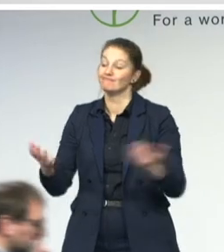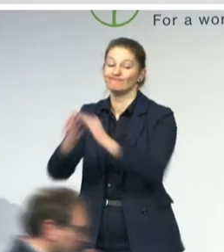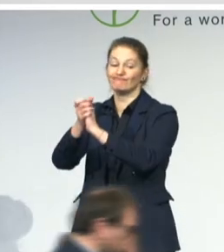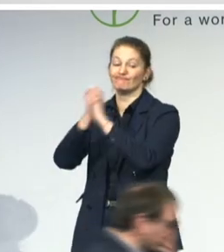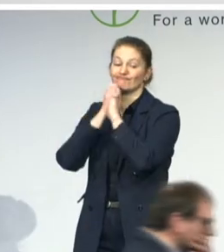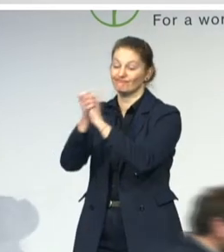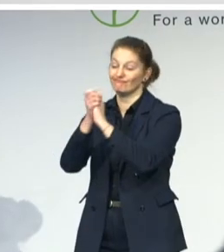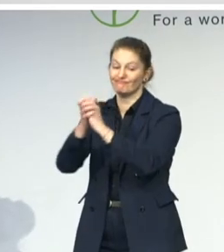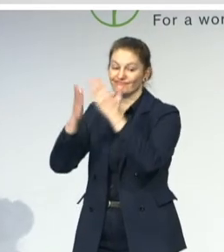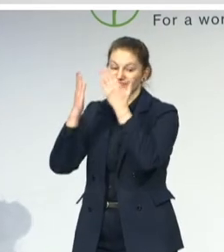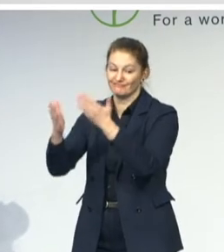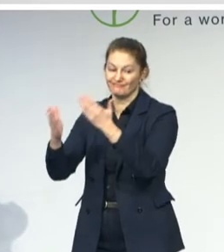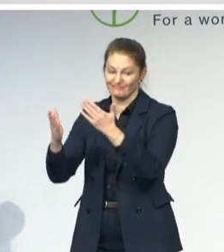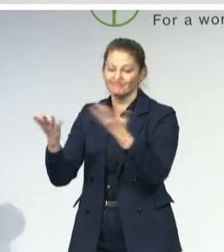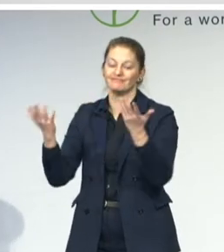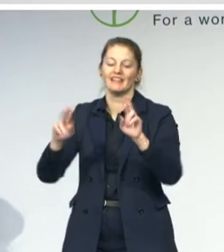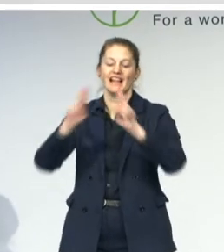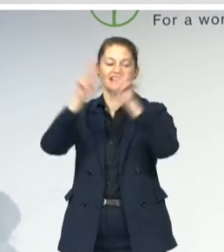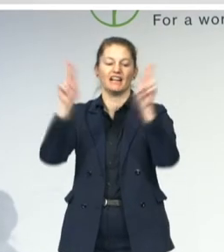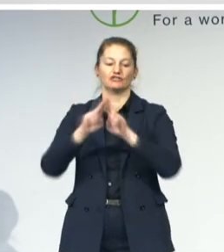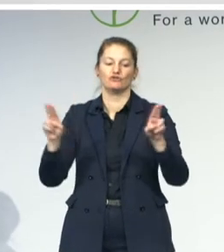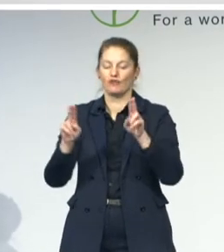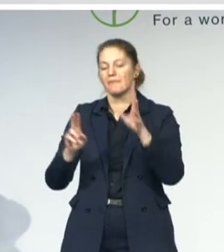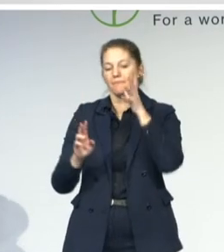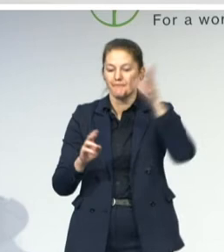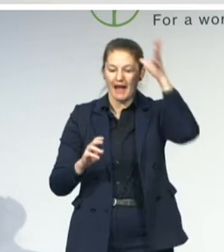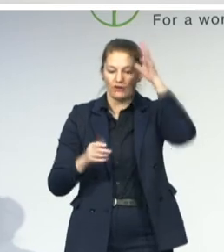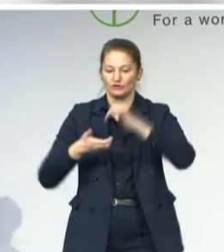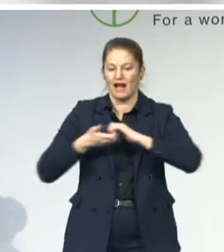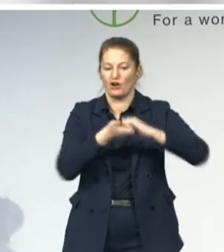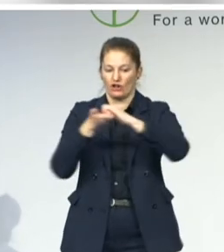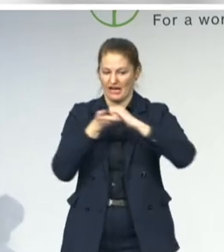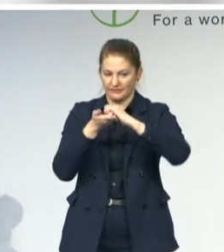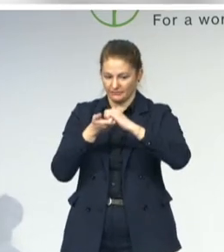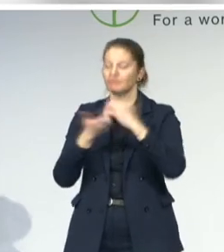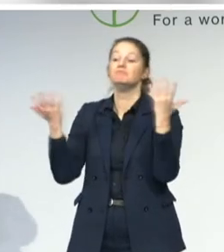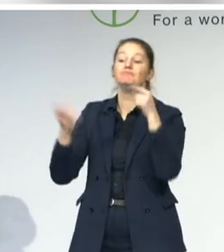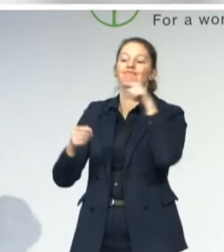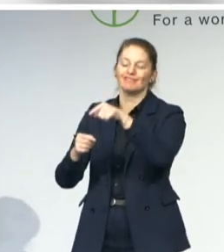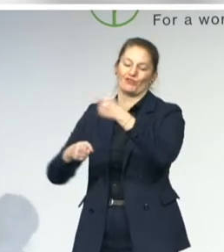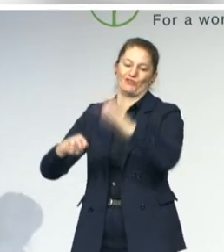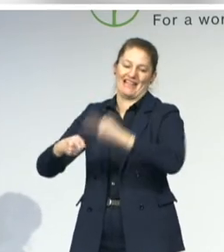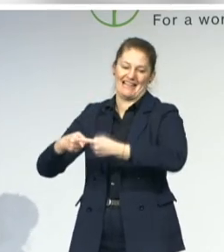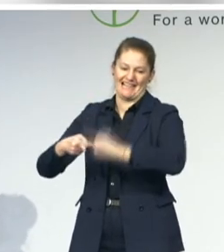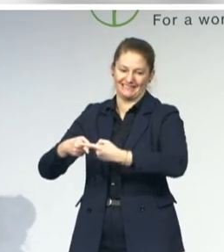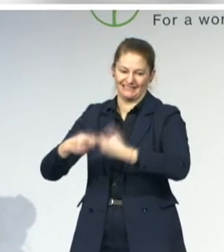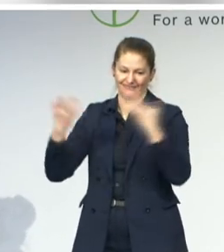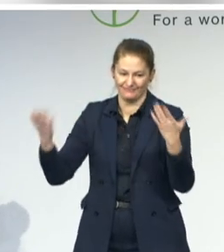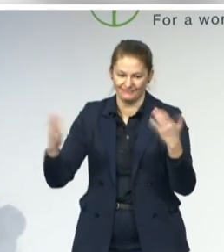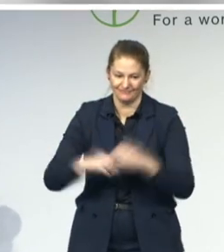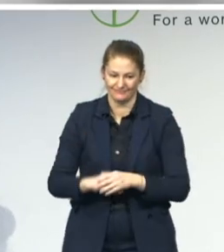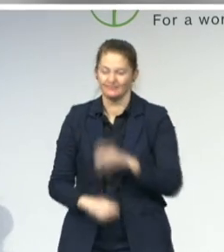Congratulations to the International Parents Alliance and other organizations from Greece. ELPIDA is an e-learning platform